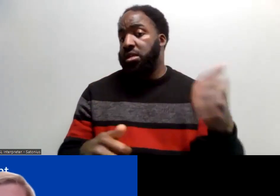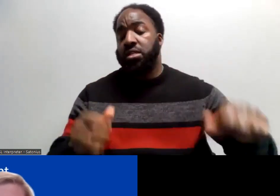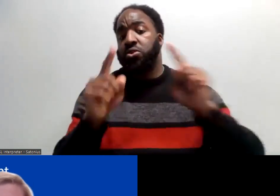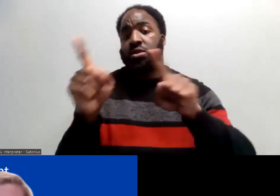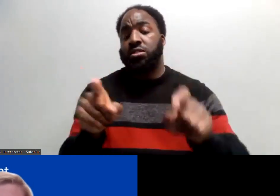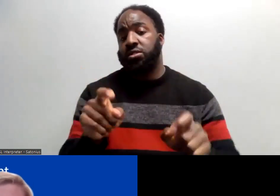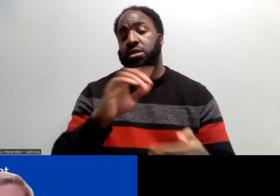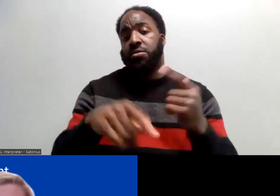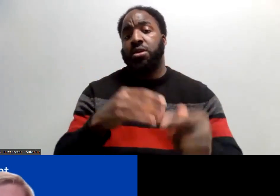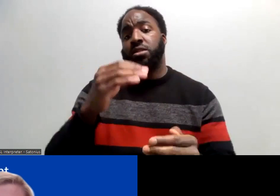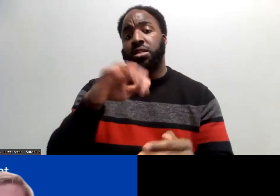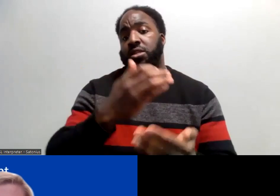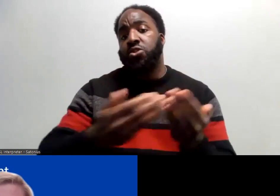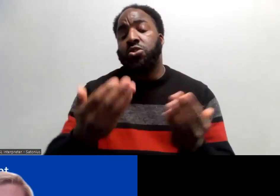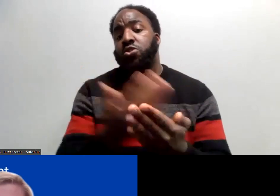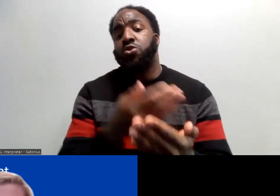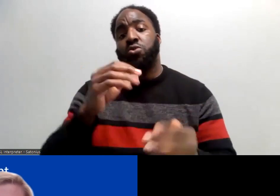initiatives?